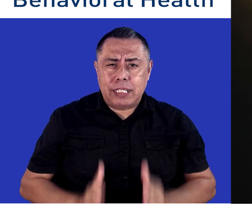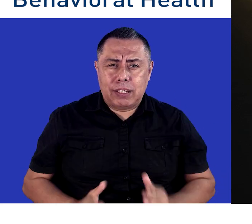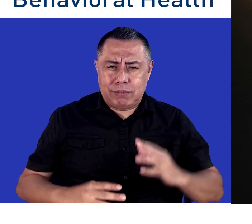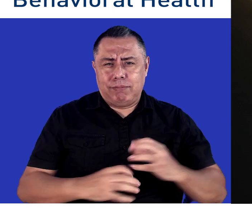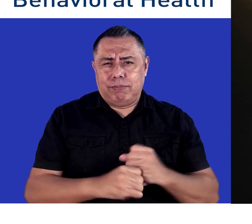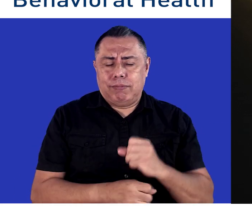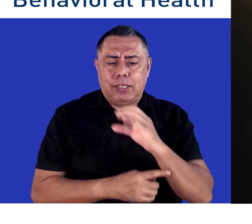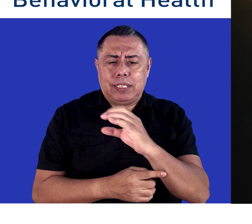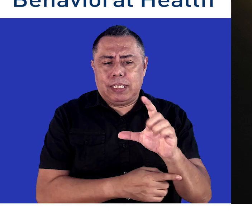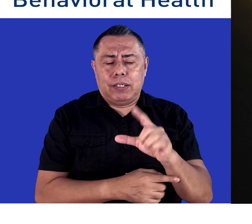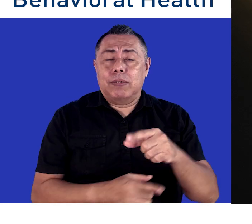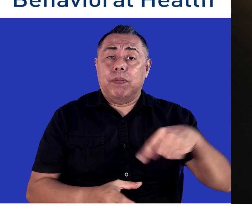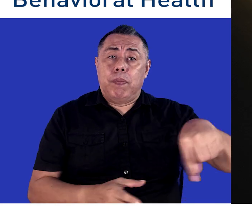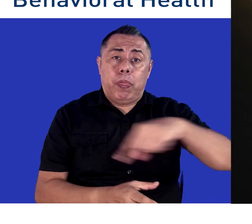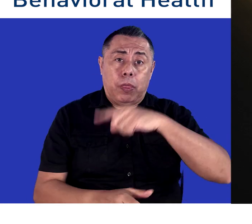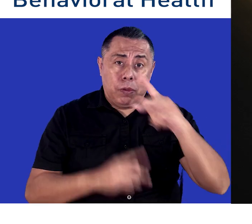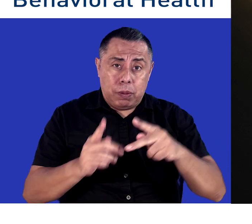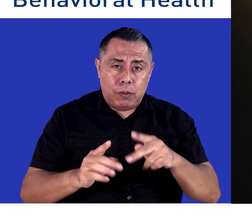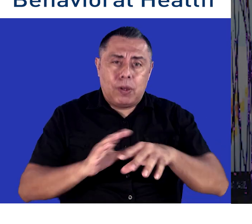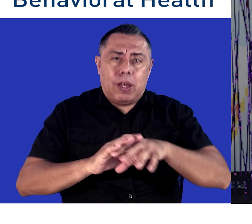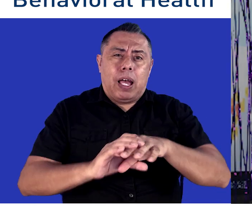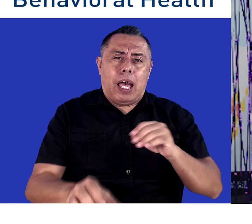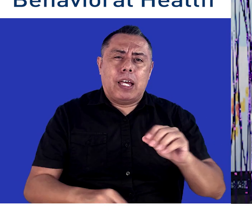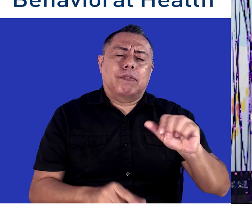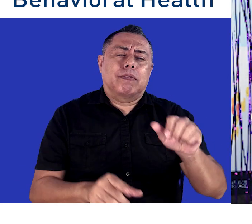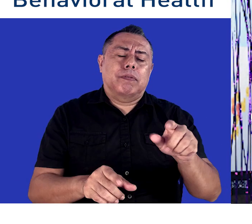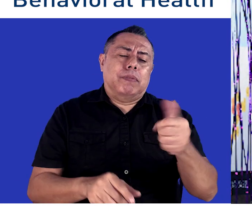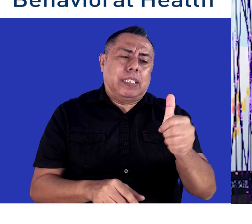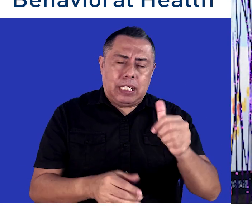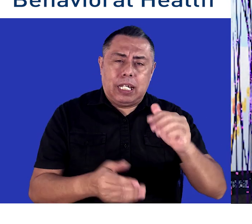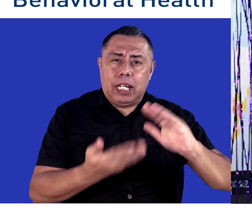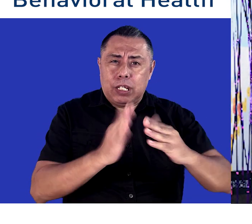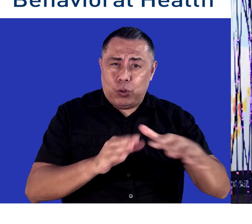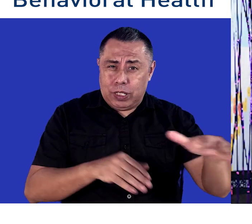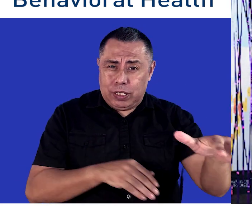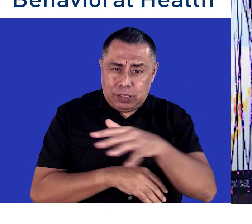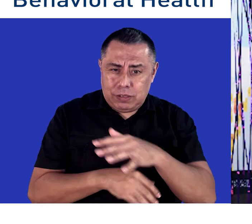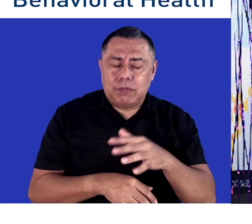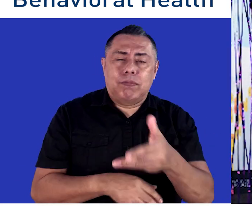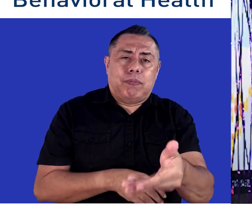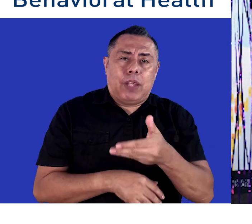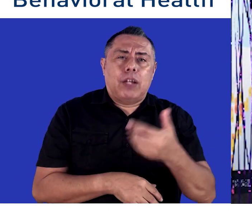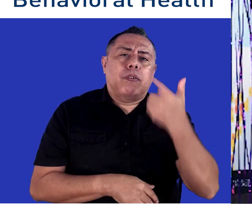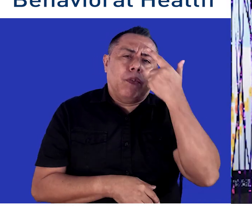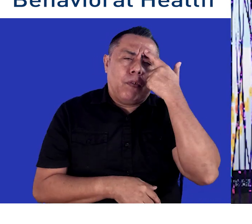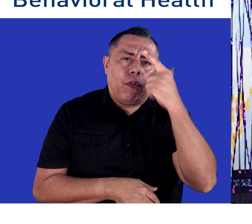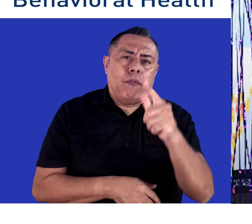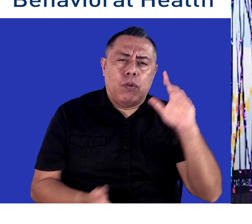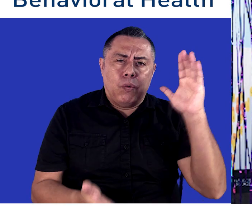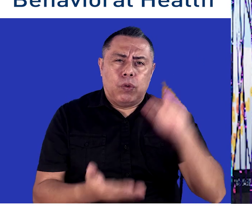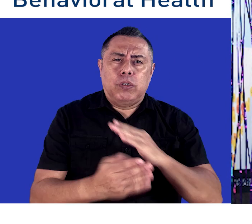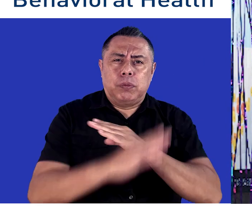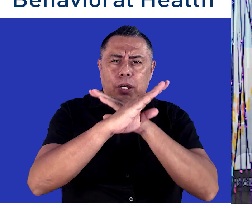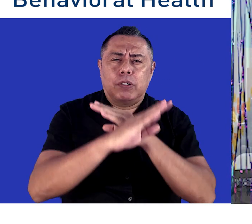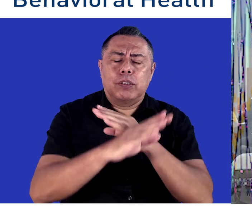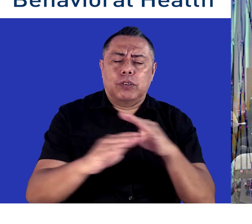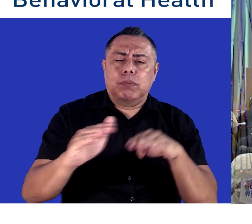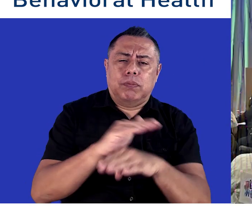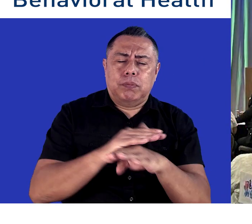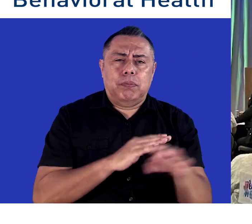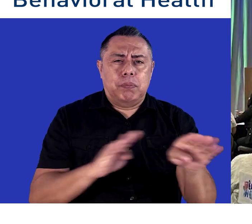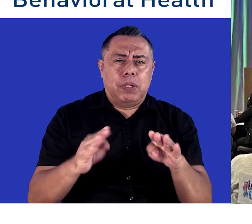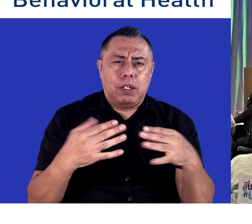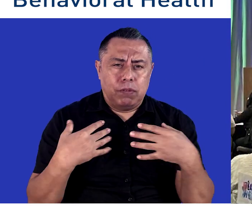CCLs, are people from the 10 communities who are contracted to reduce access barriers to behavioral health care. The